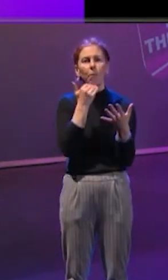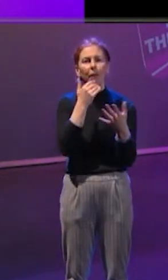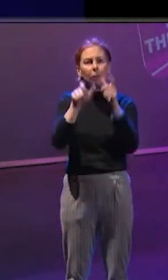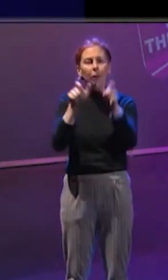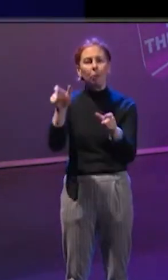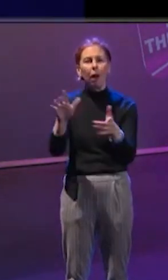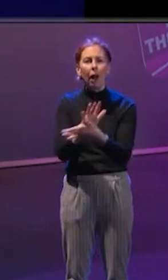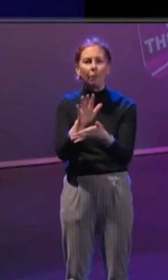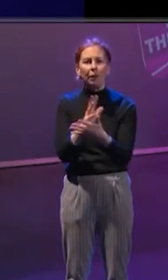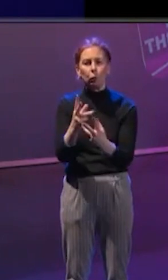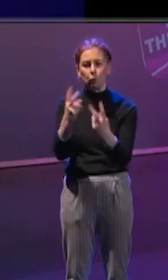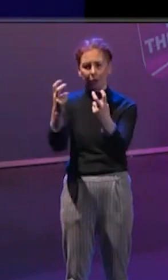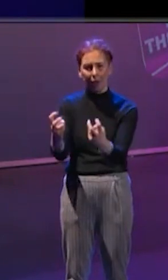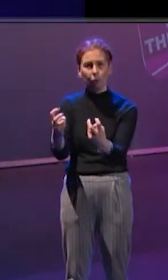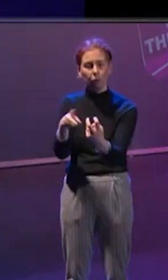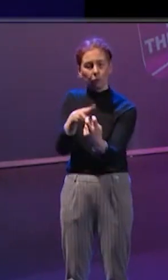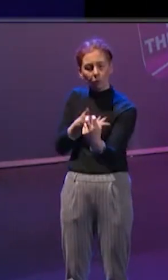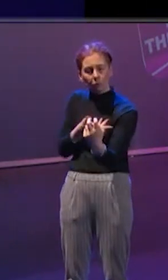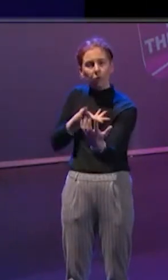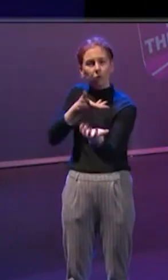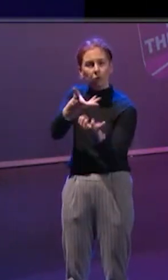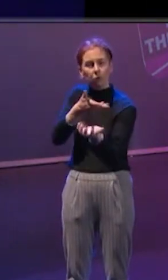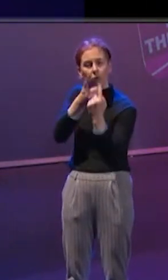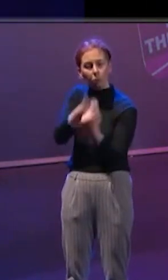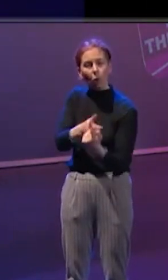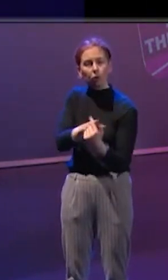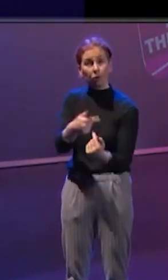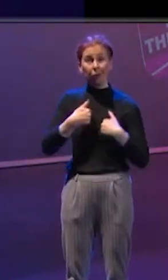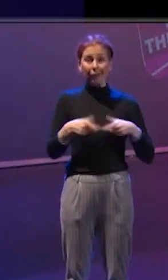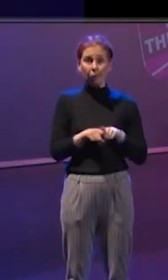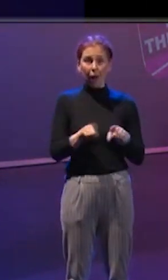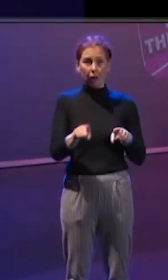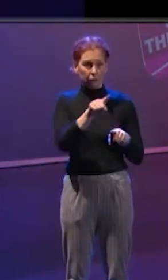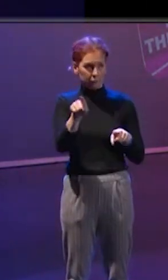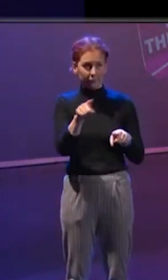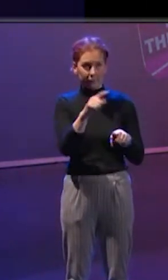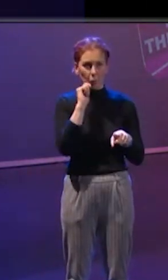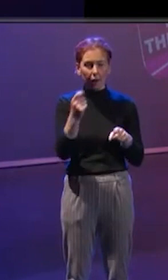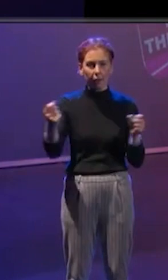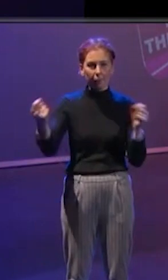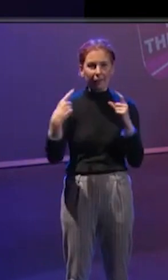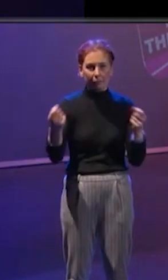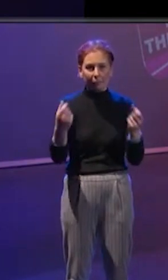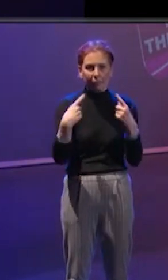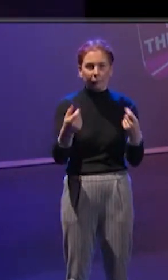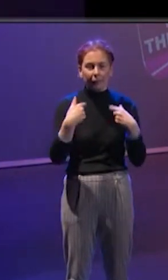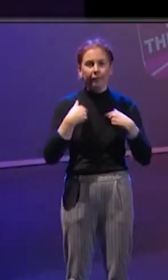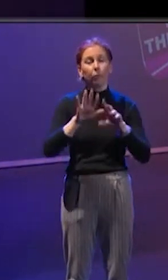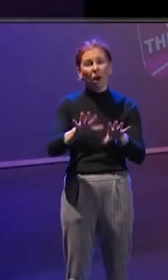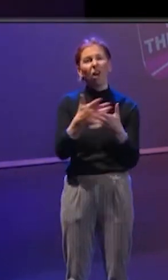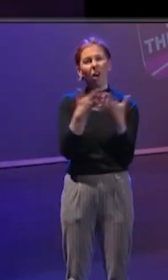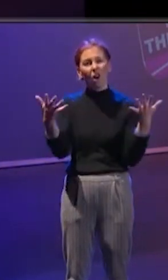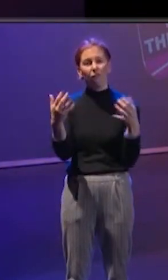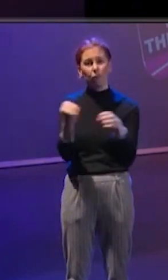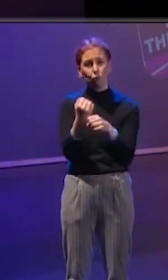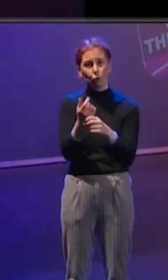them. That's going to open up a plethora of messages in my DMs. But there are lots of producers out there that will be happy to sit with you